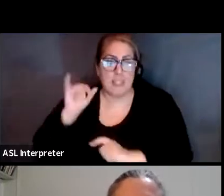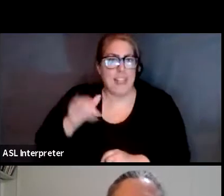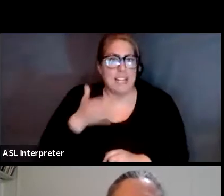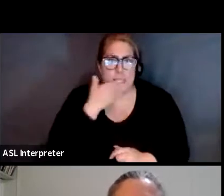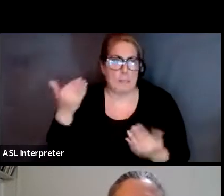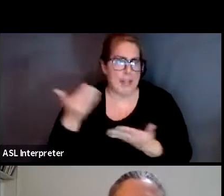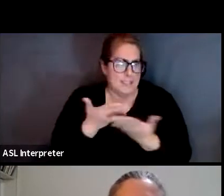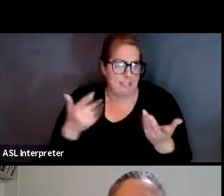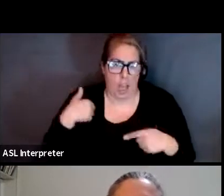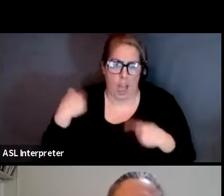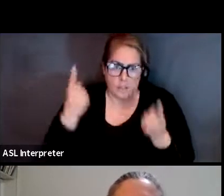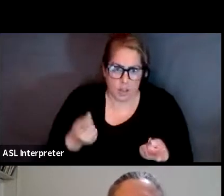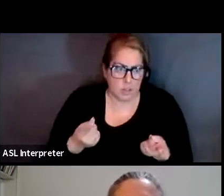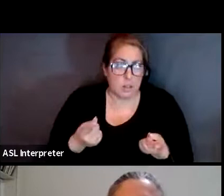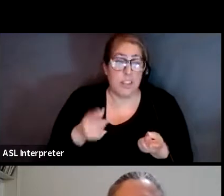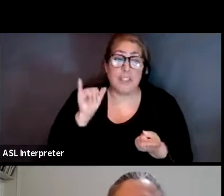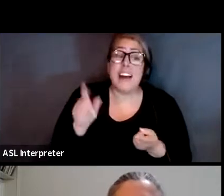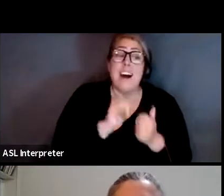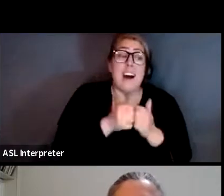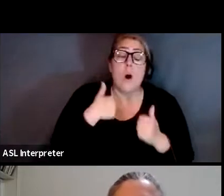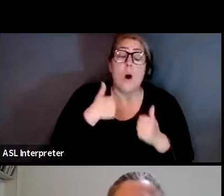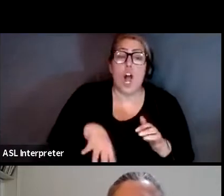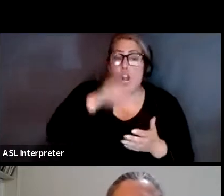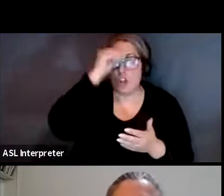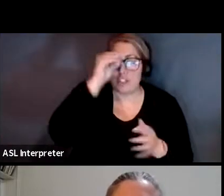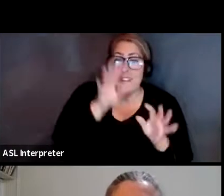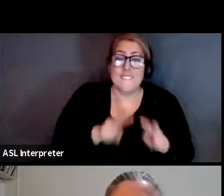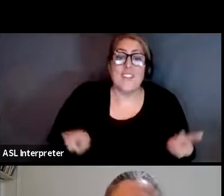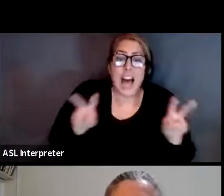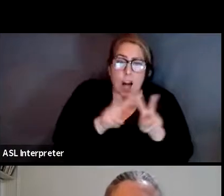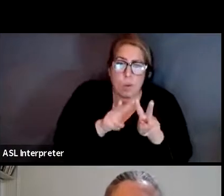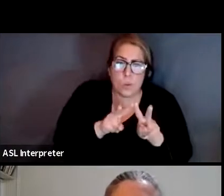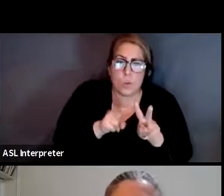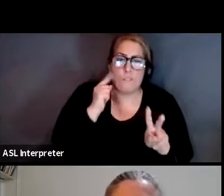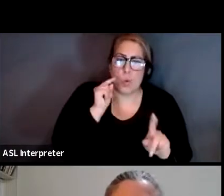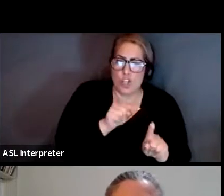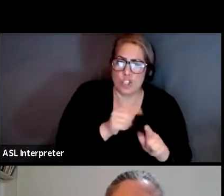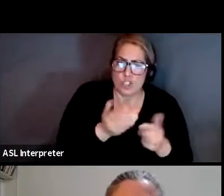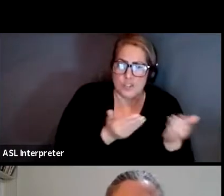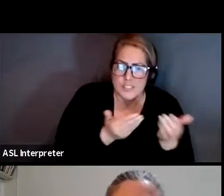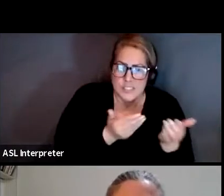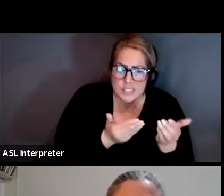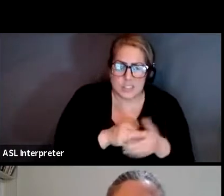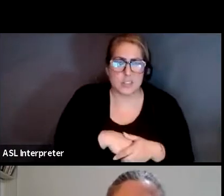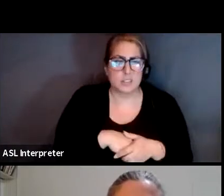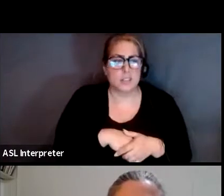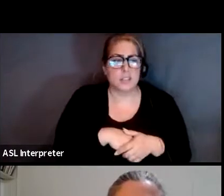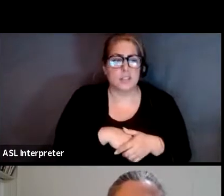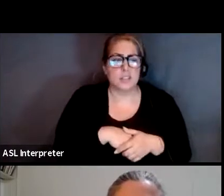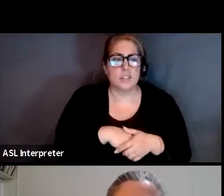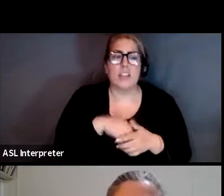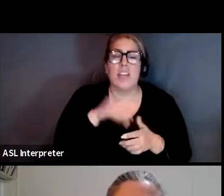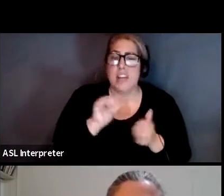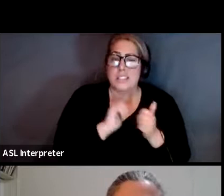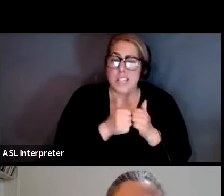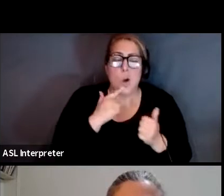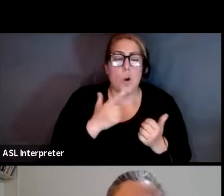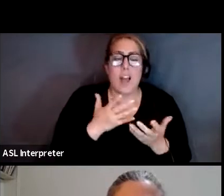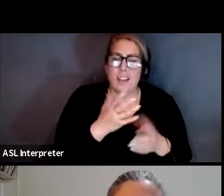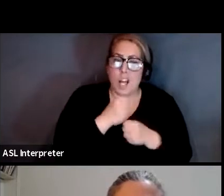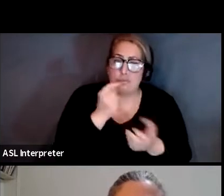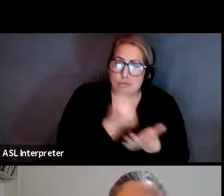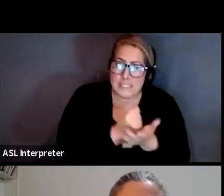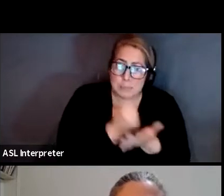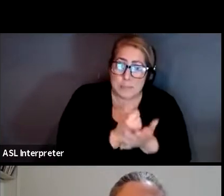learned the value of having services such as treatment for substance use and